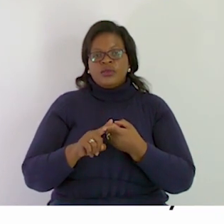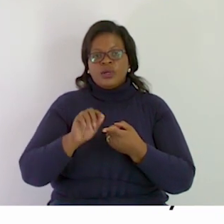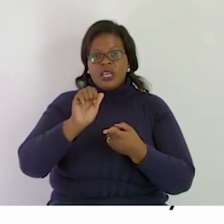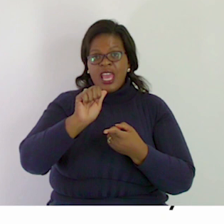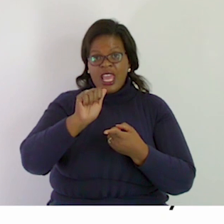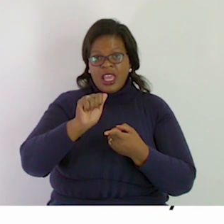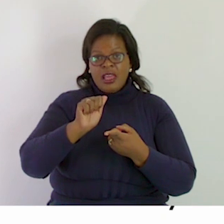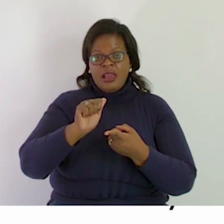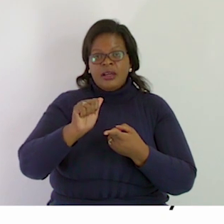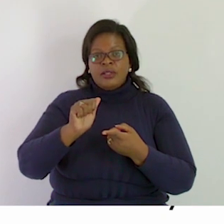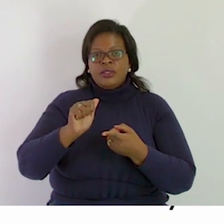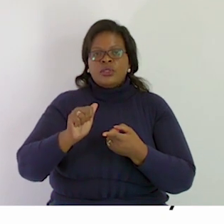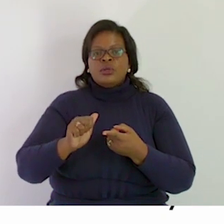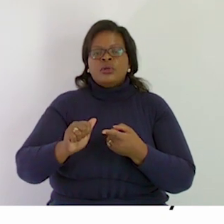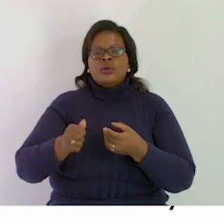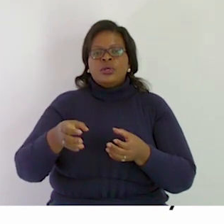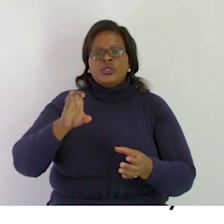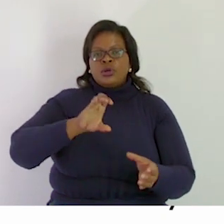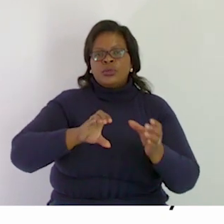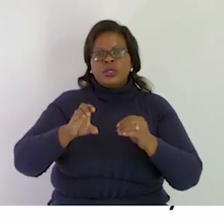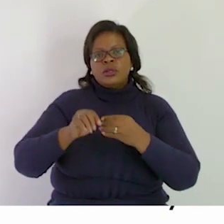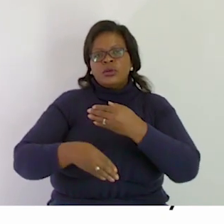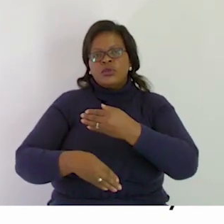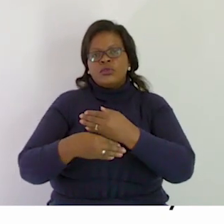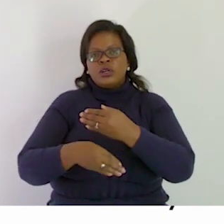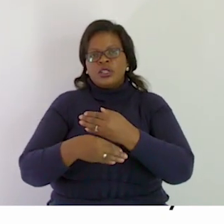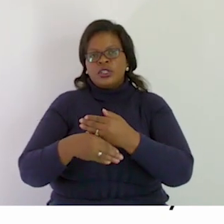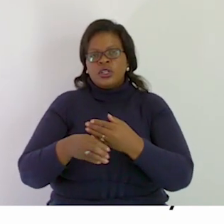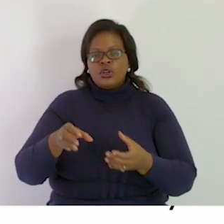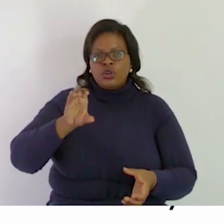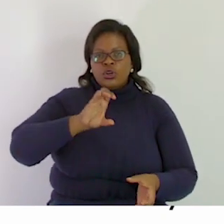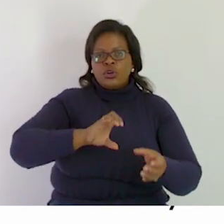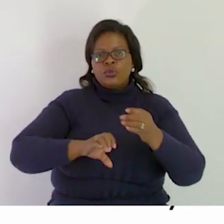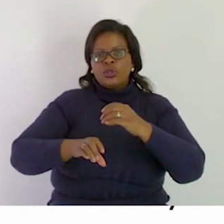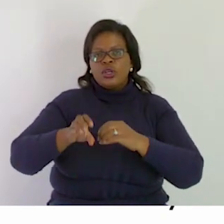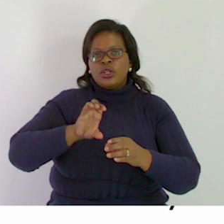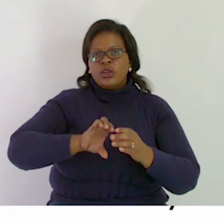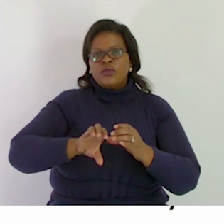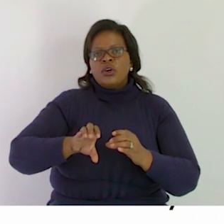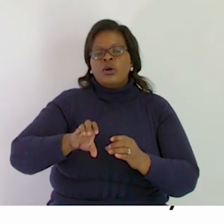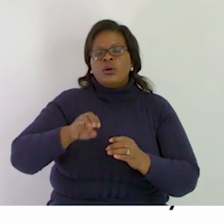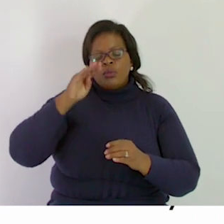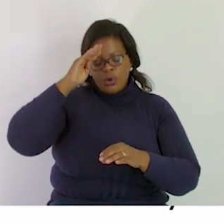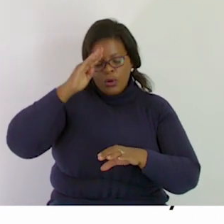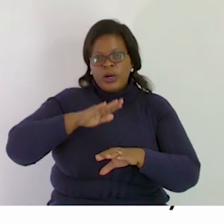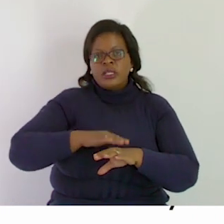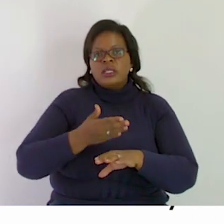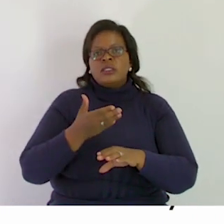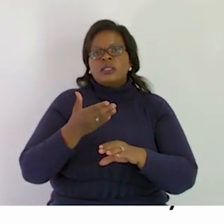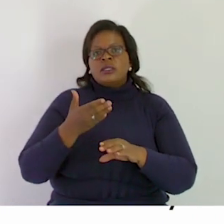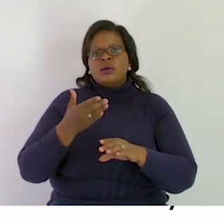is commutative property of multiplication. So basically, both are